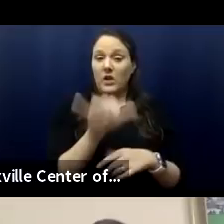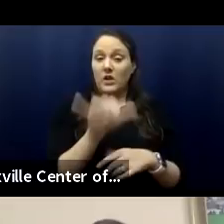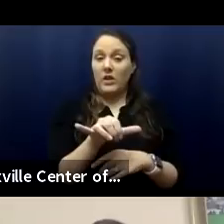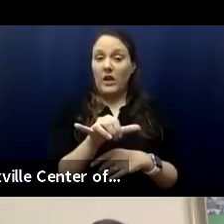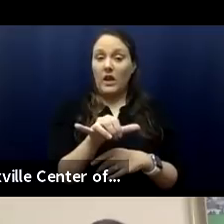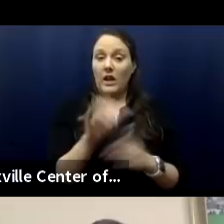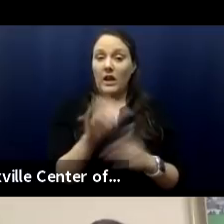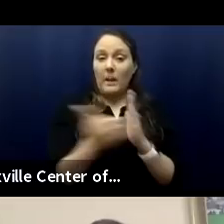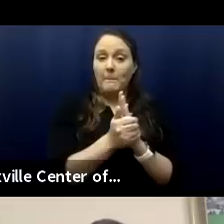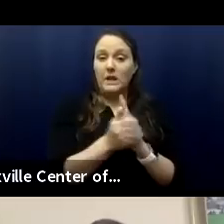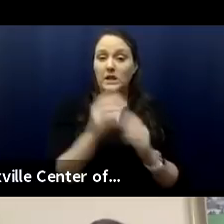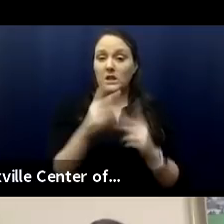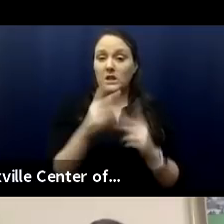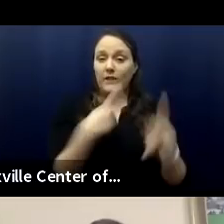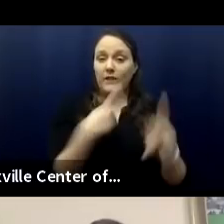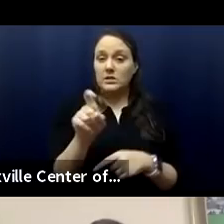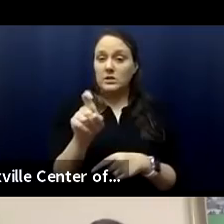version?